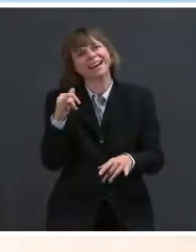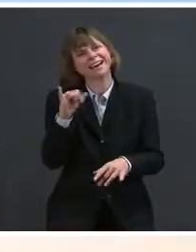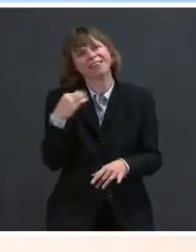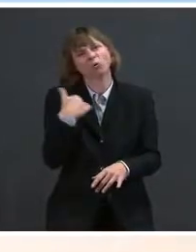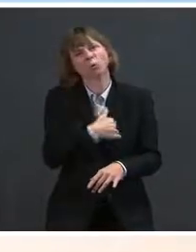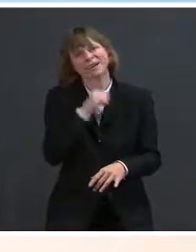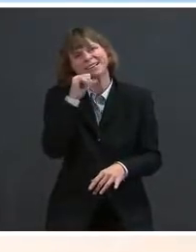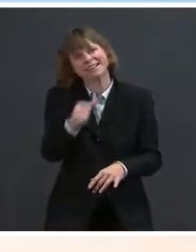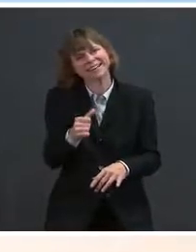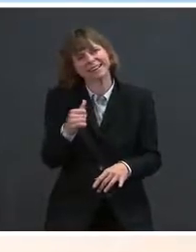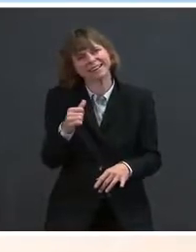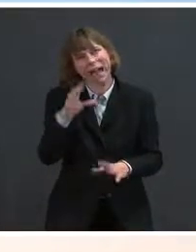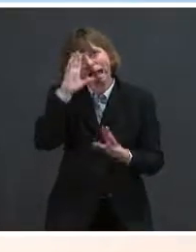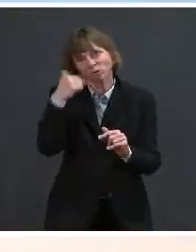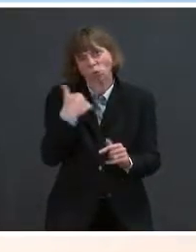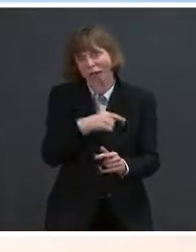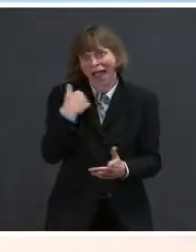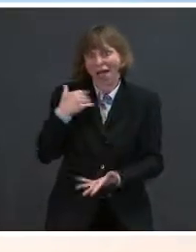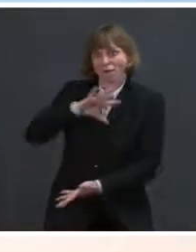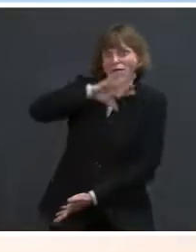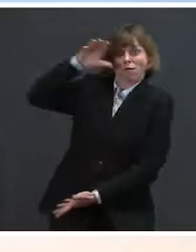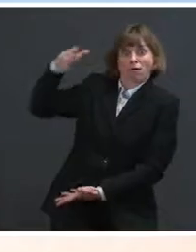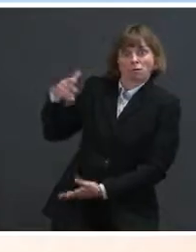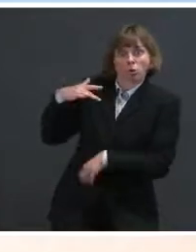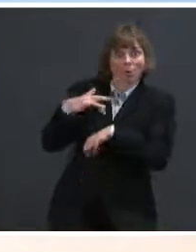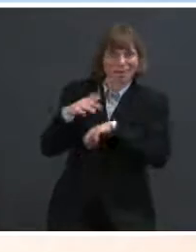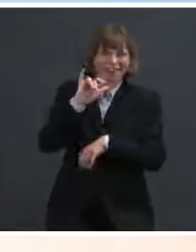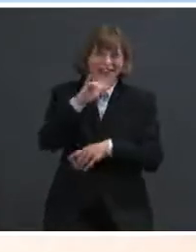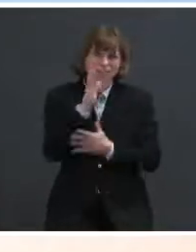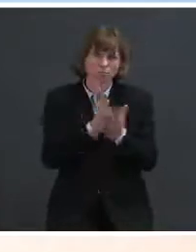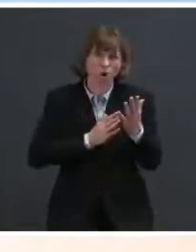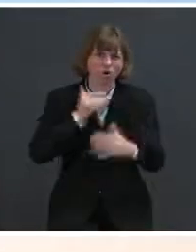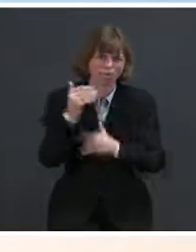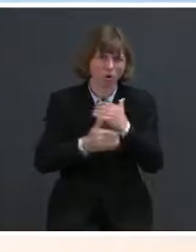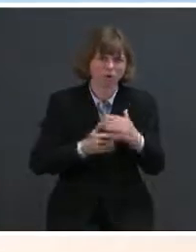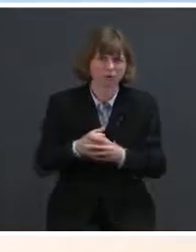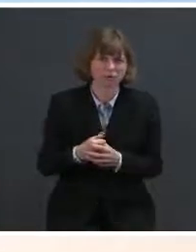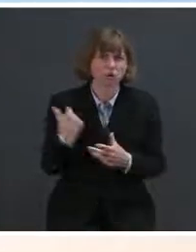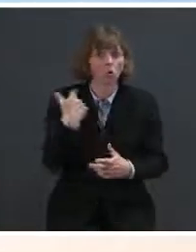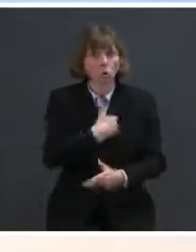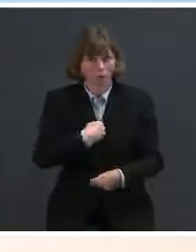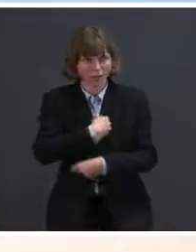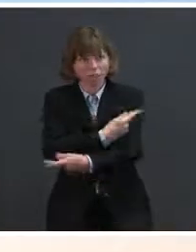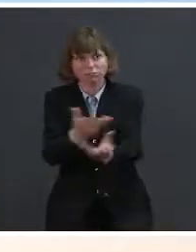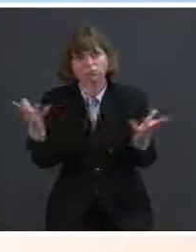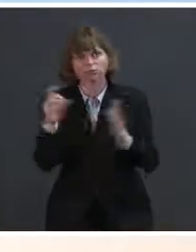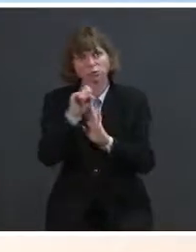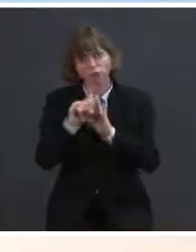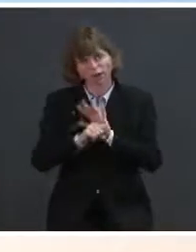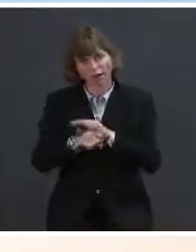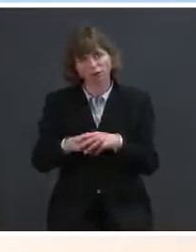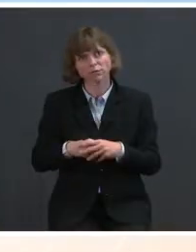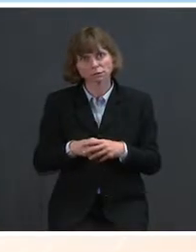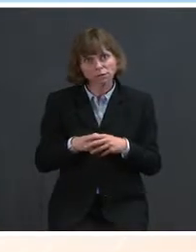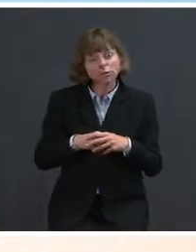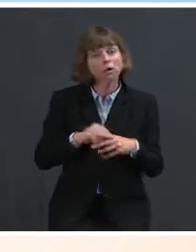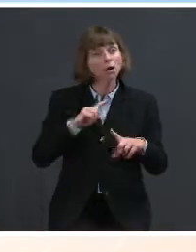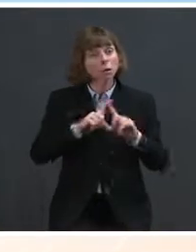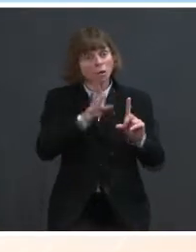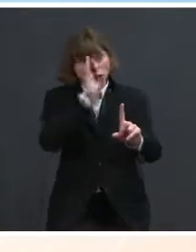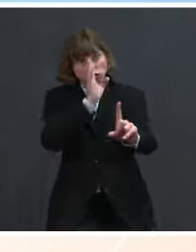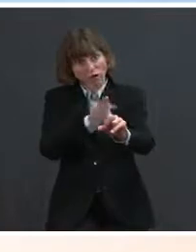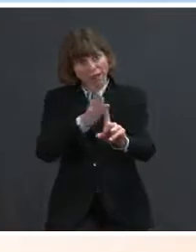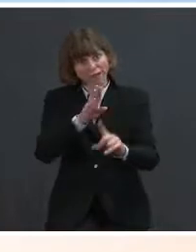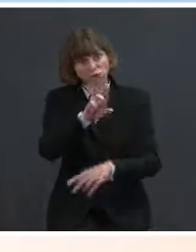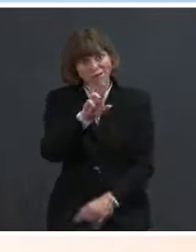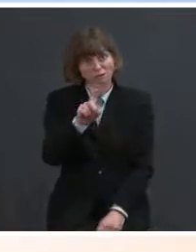more supply available, and that's certainly part of the process, and we are providing that through state allocation, but also directly to pharmacies.